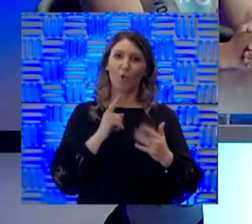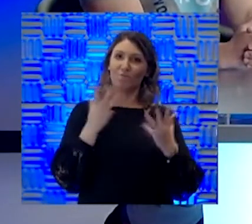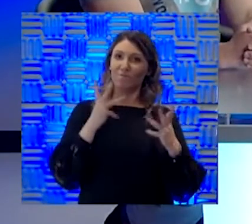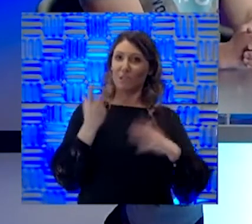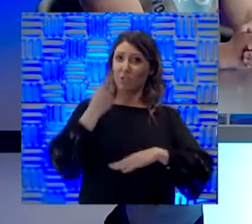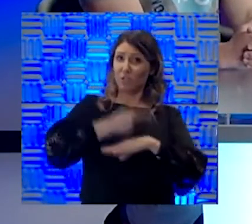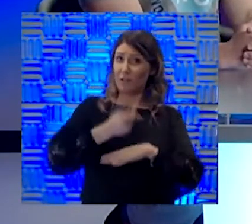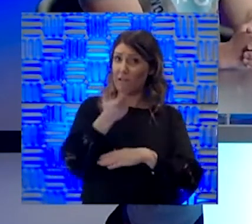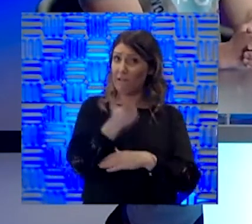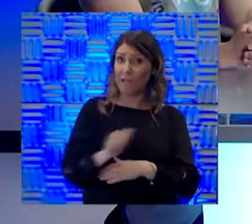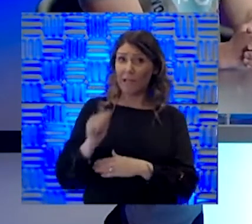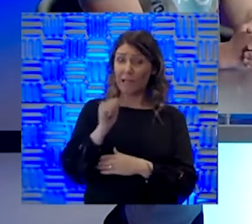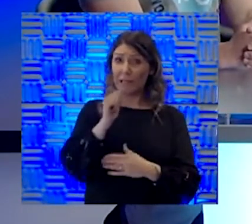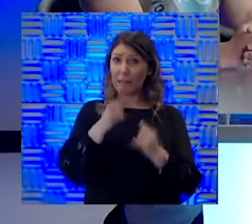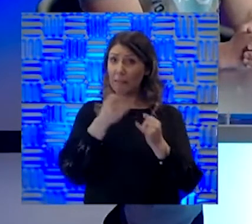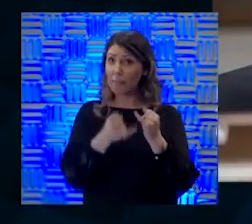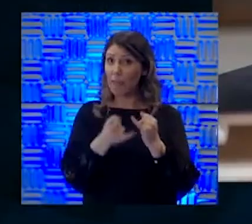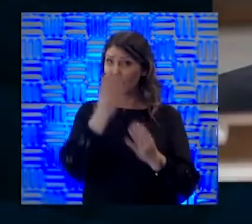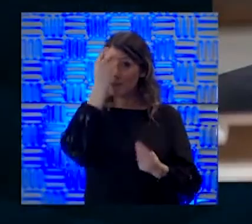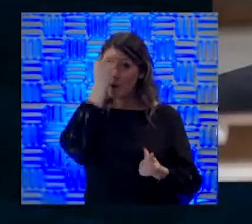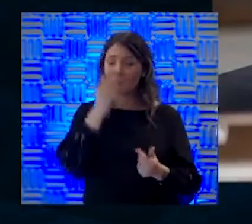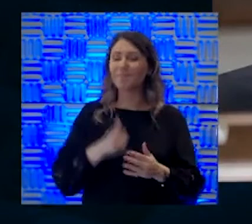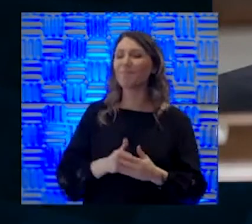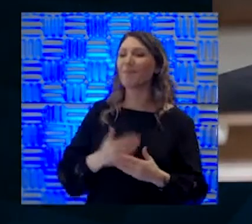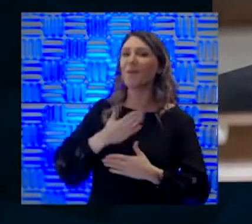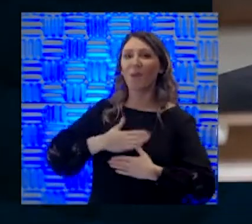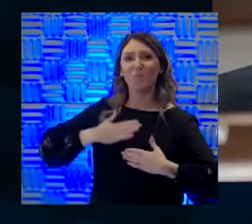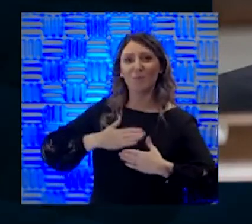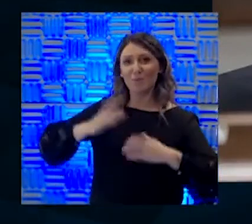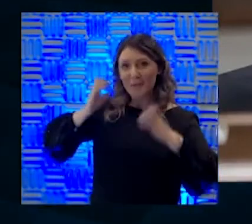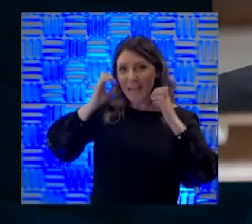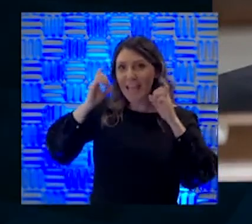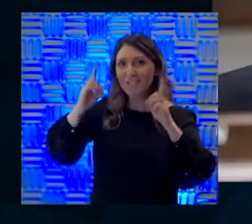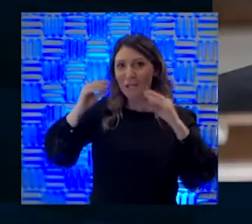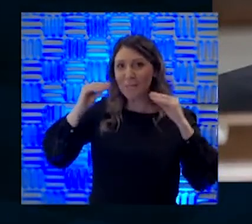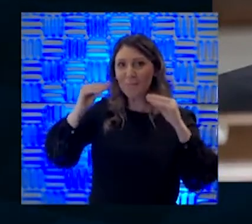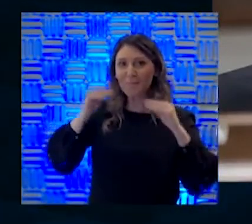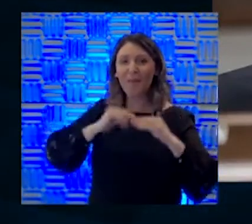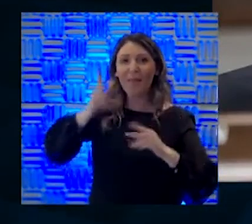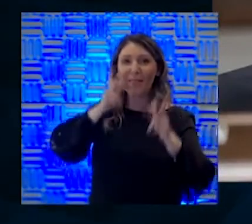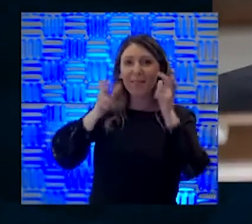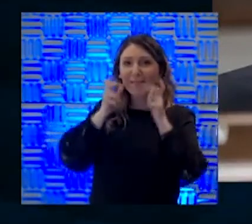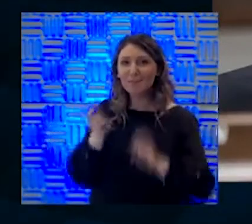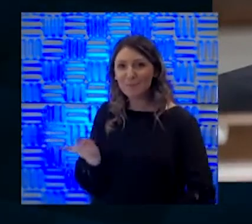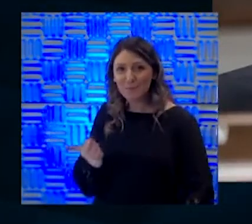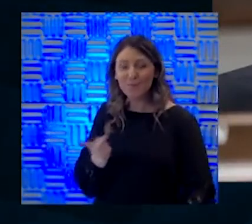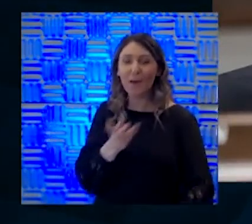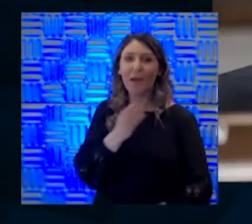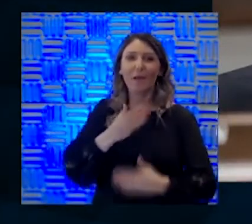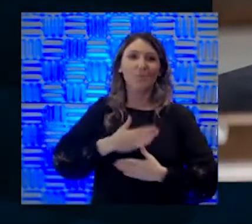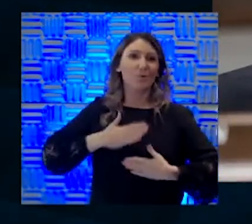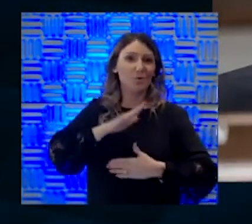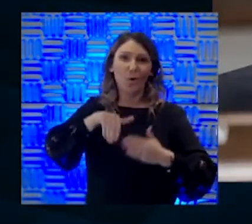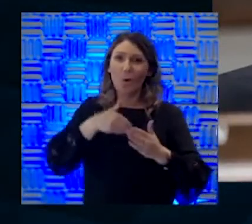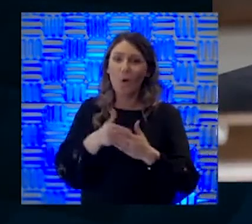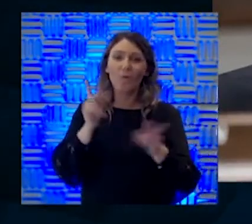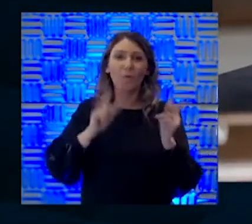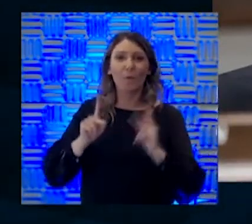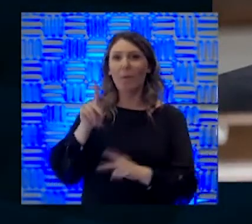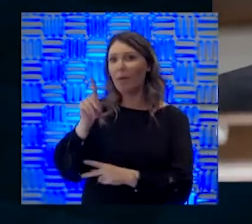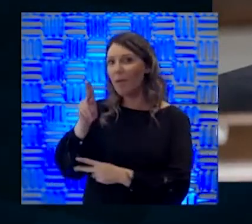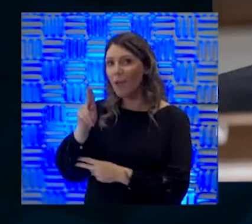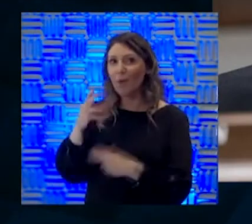thoughts? Well, I appreciate being educated as I listen to the two of you, and I appreciate all the folks at KU Health